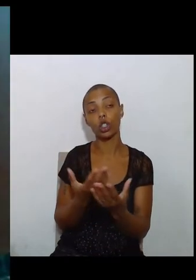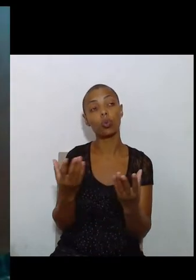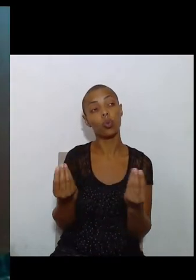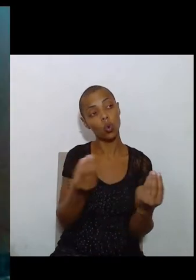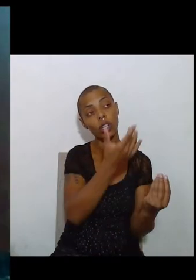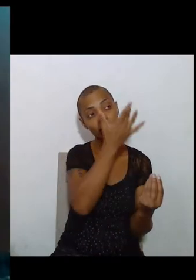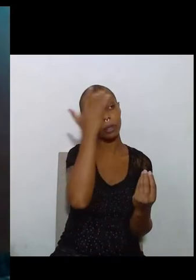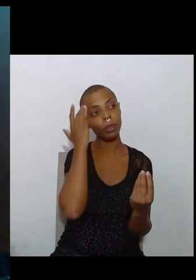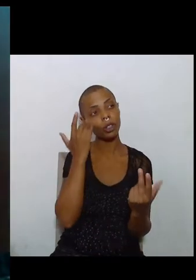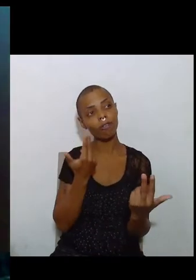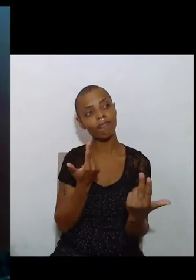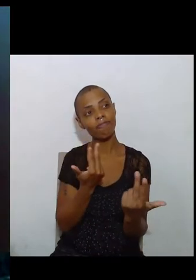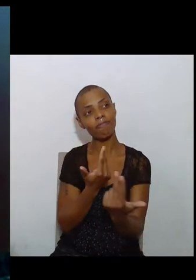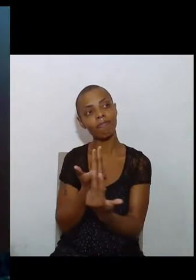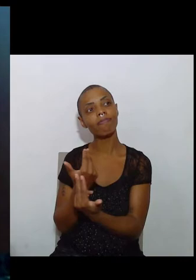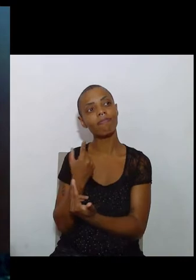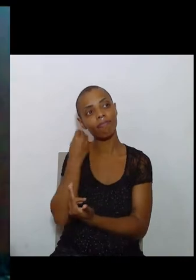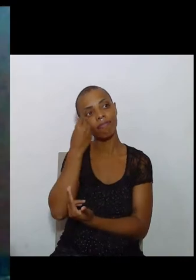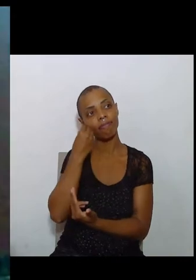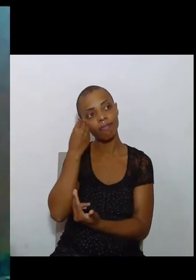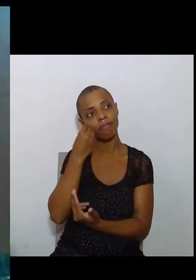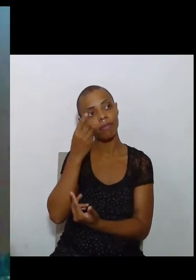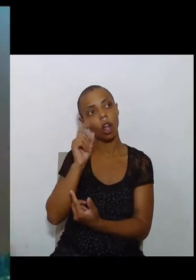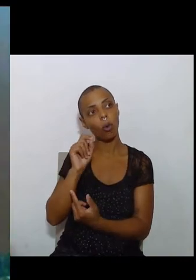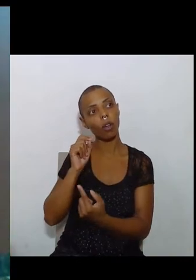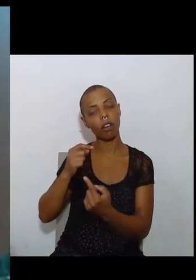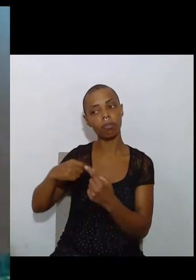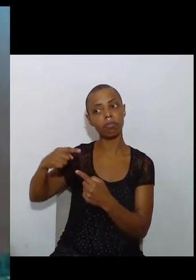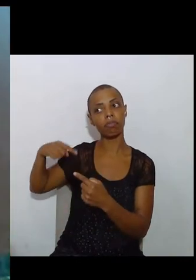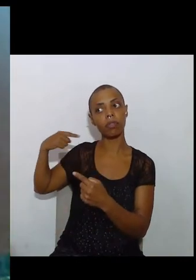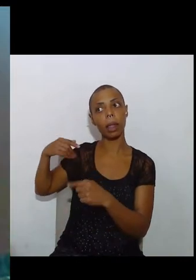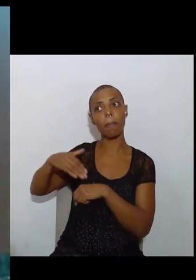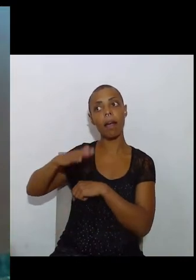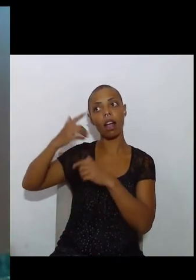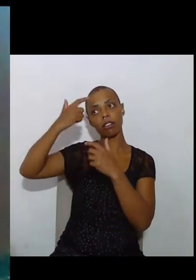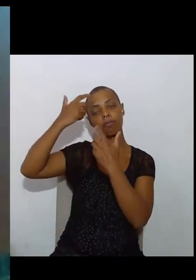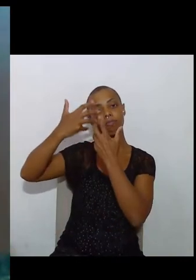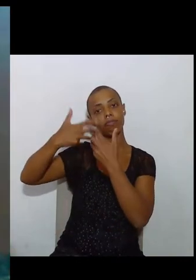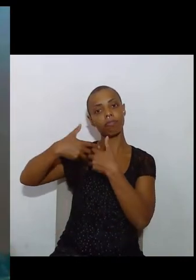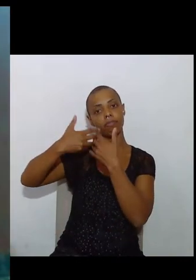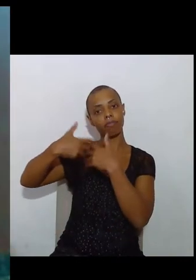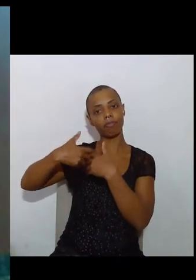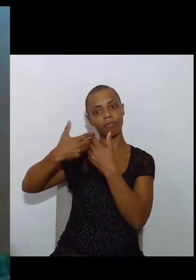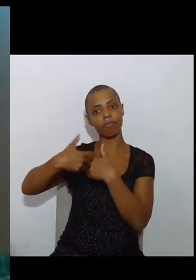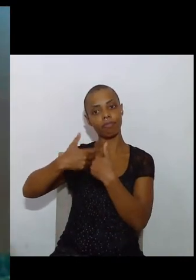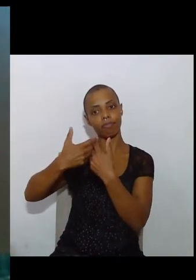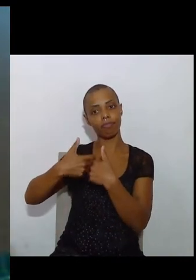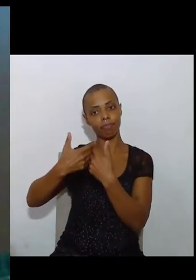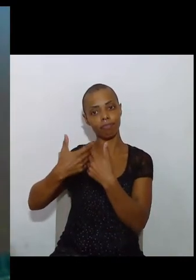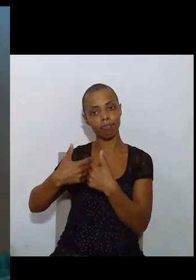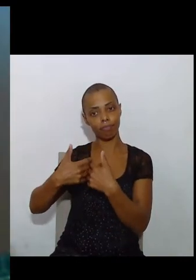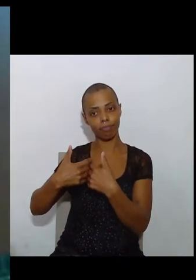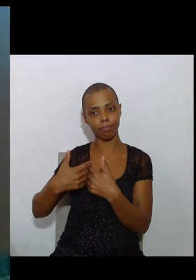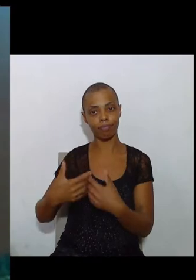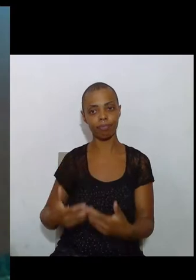that many of you probably share with me it is a more rational Matrix